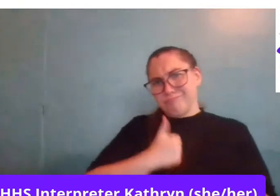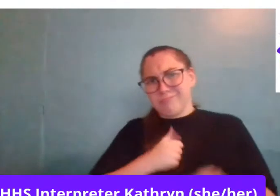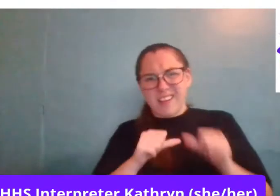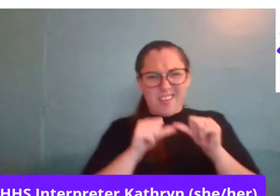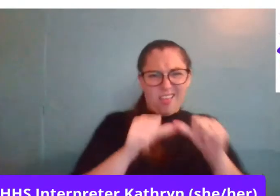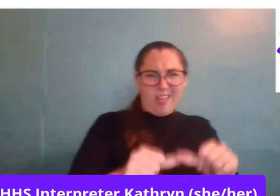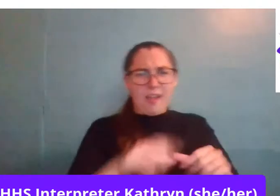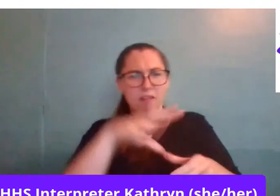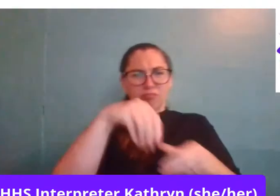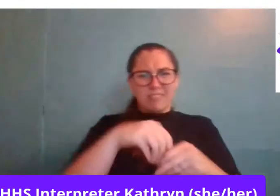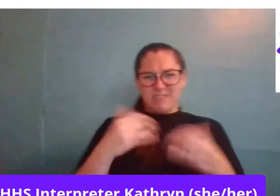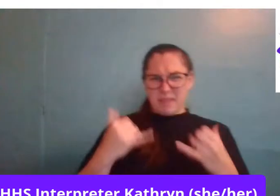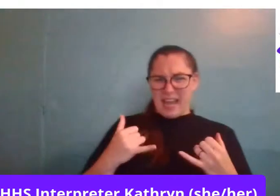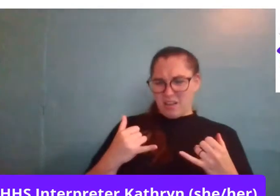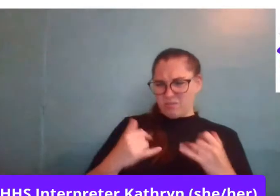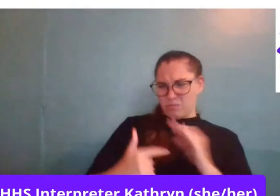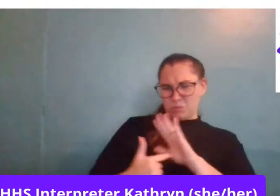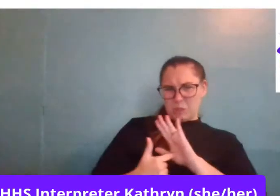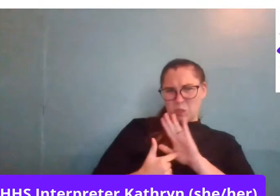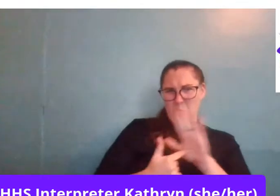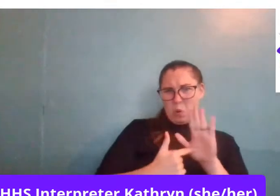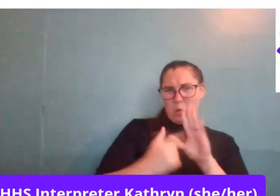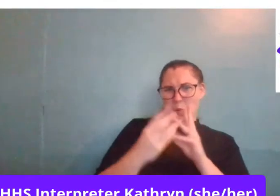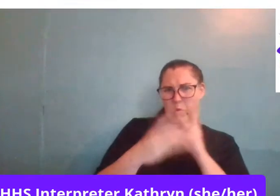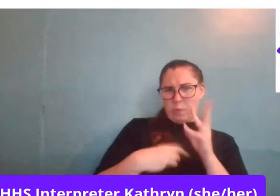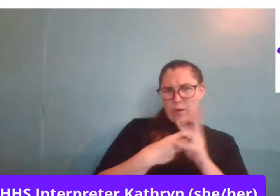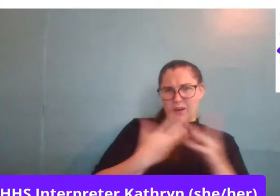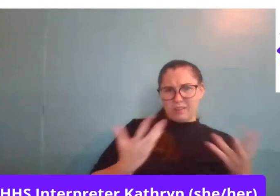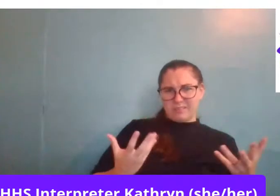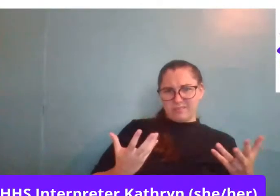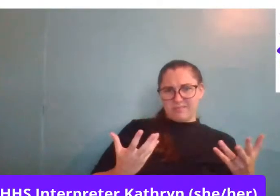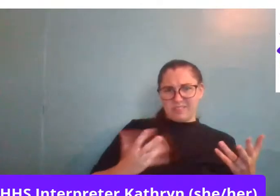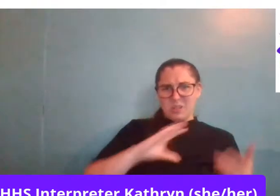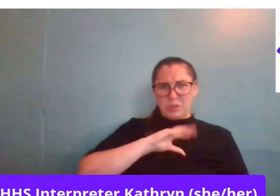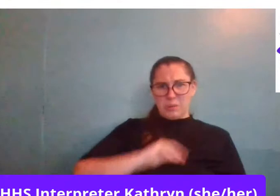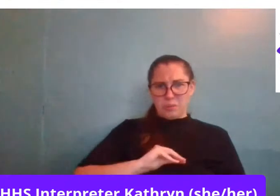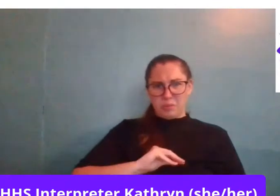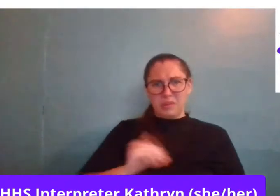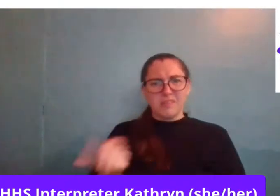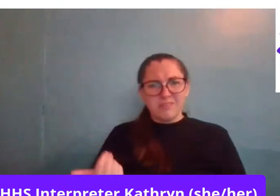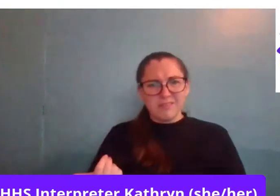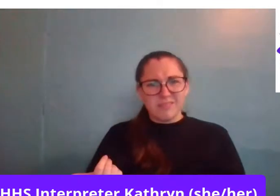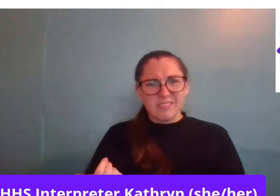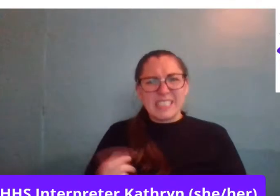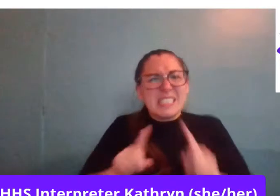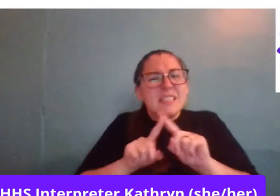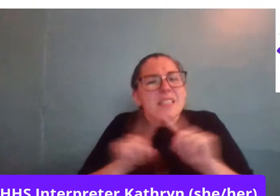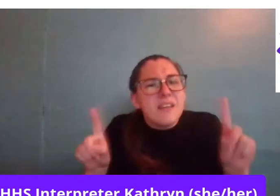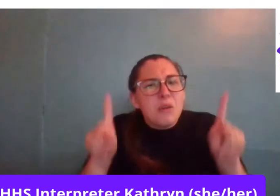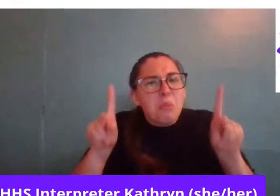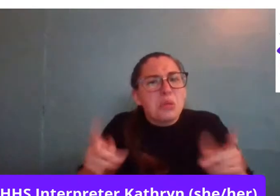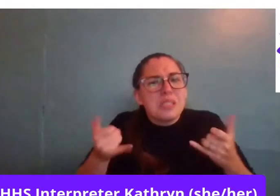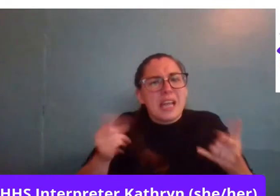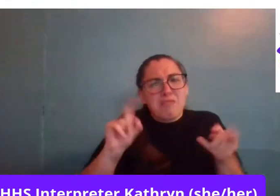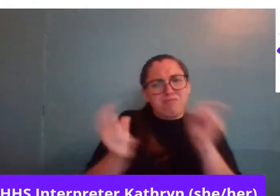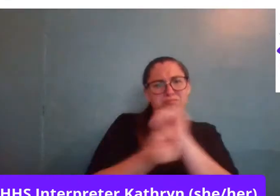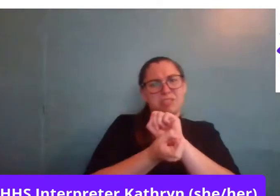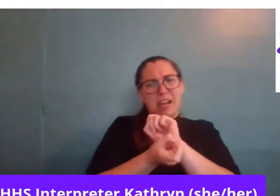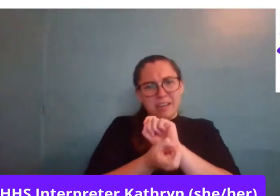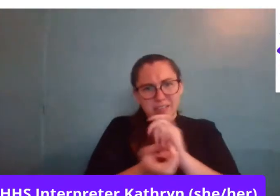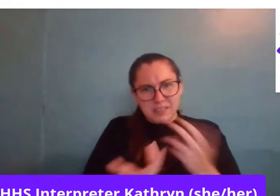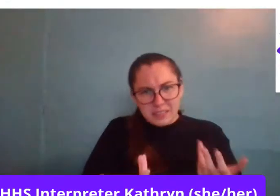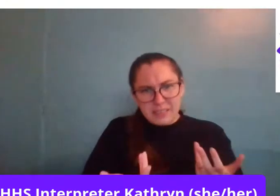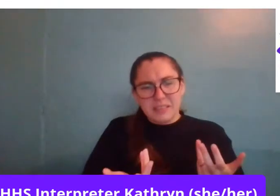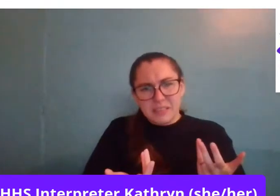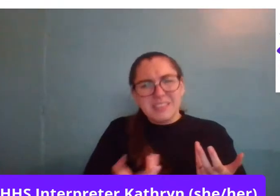me to present myself to the world as another person now. Yes. So I remember